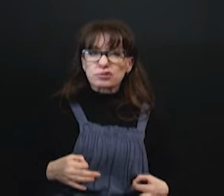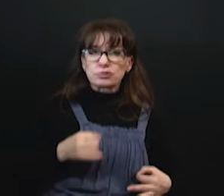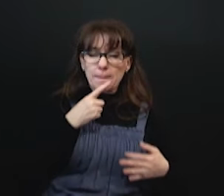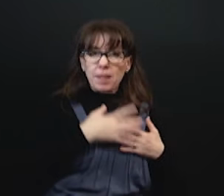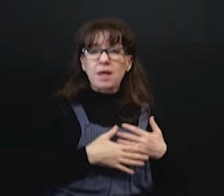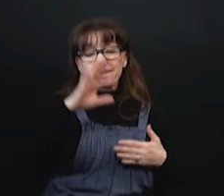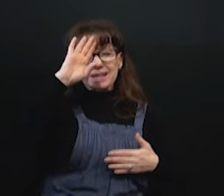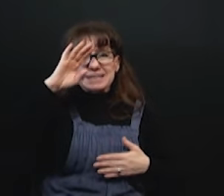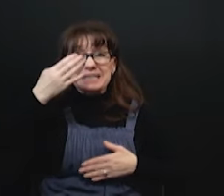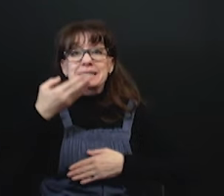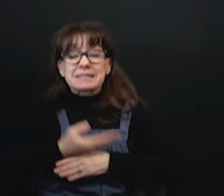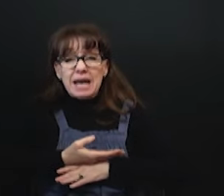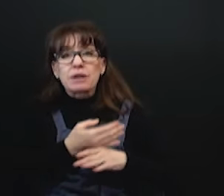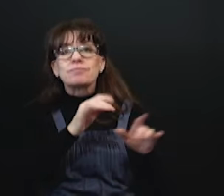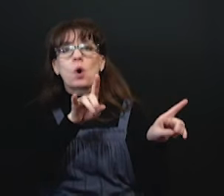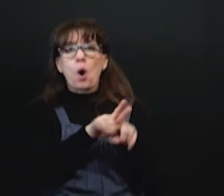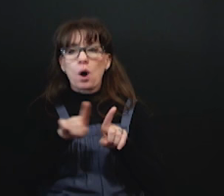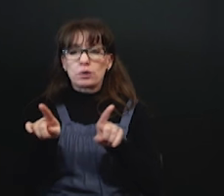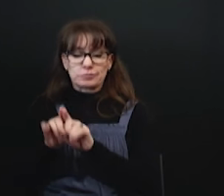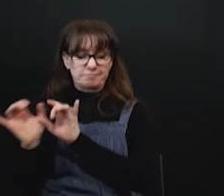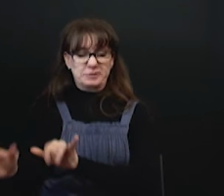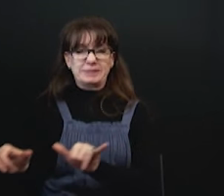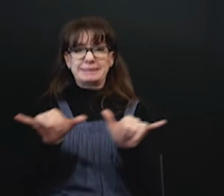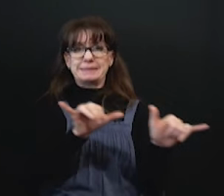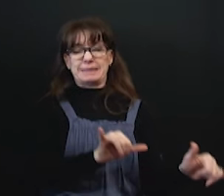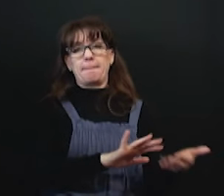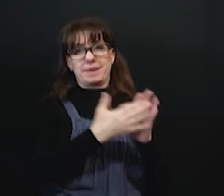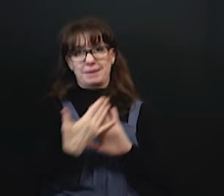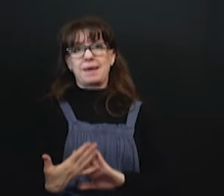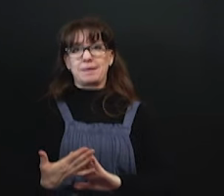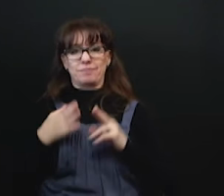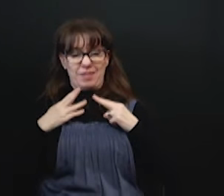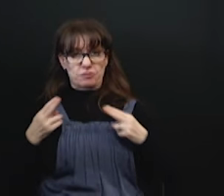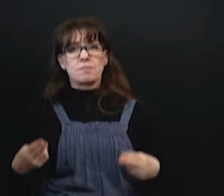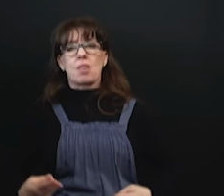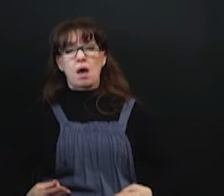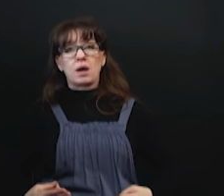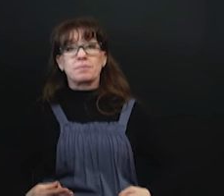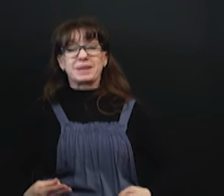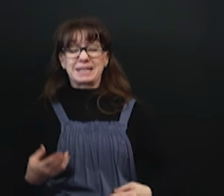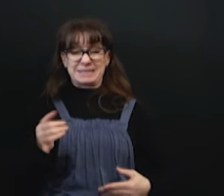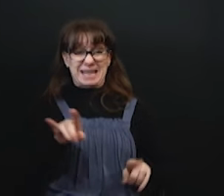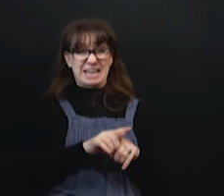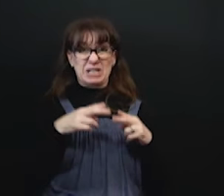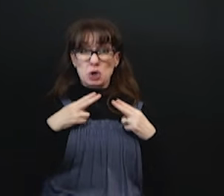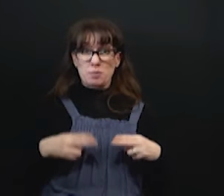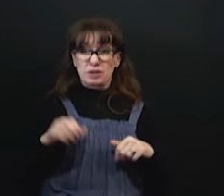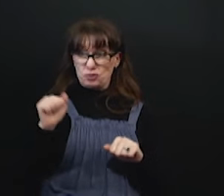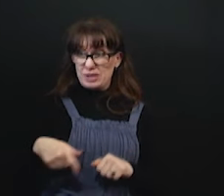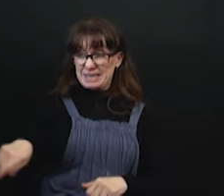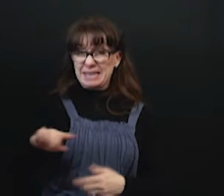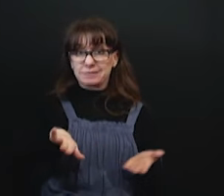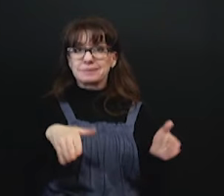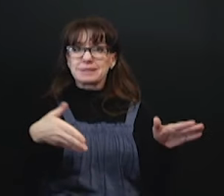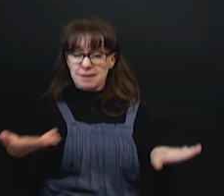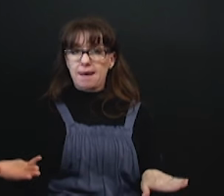Son also became flesh and blood. For only as a human being could he